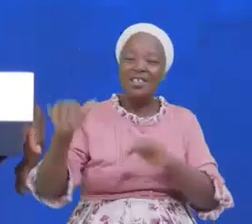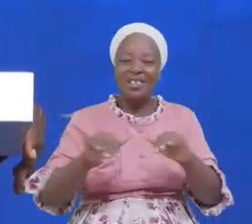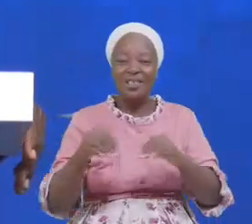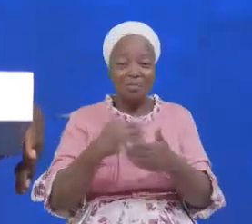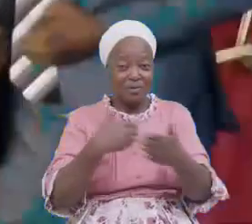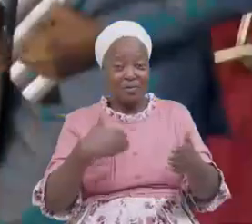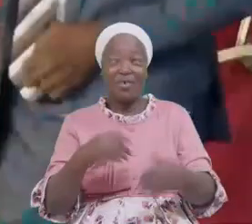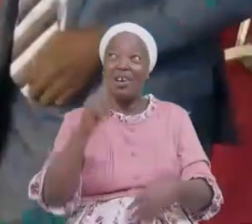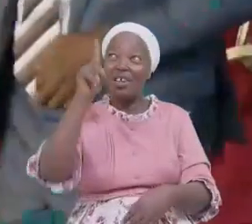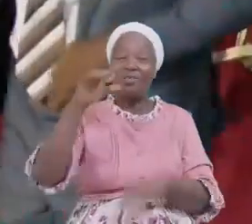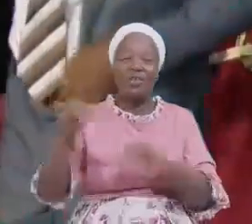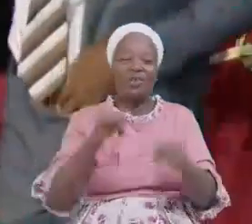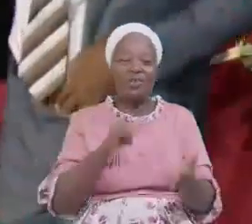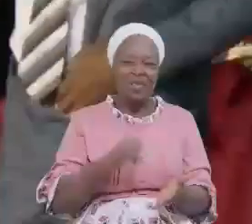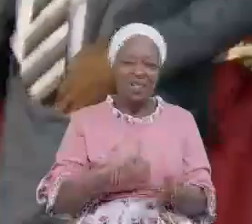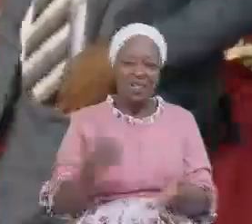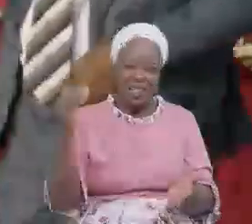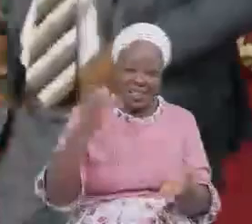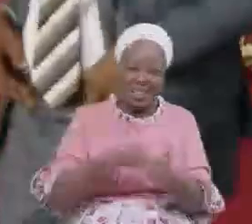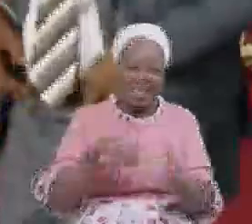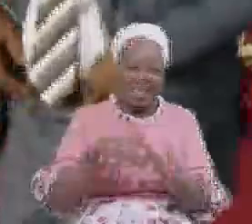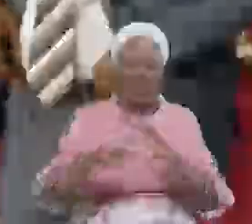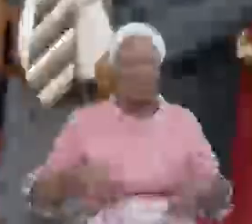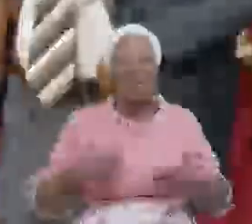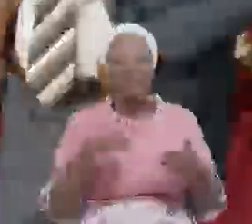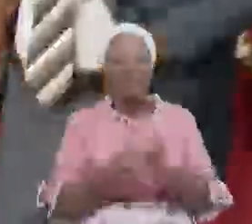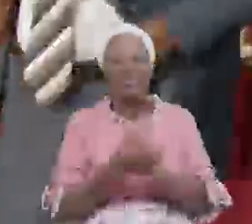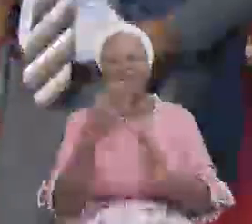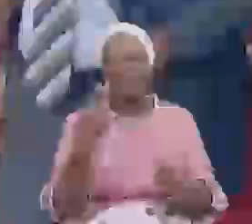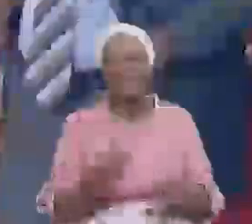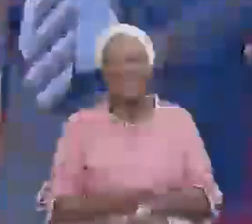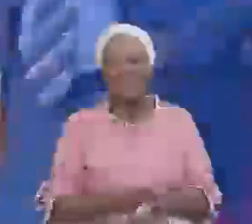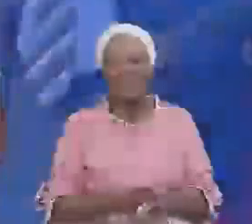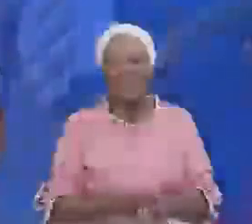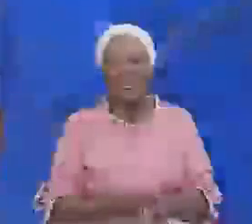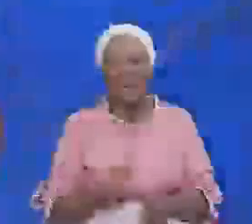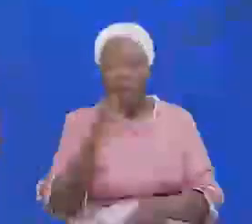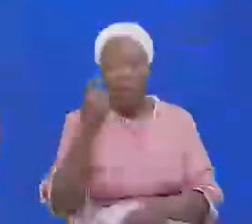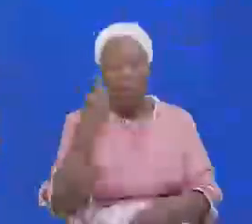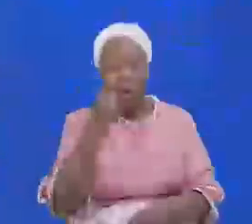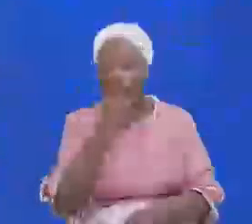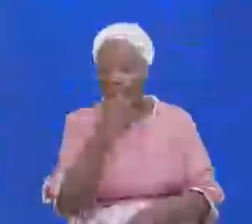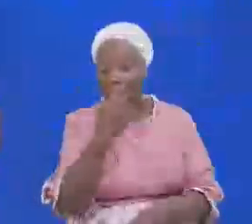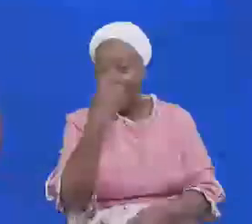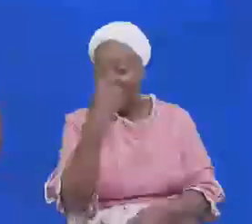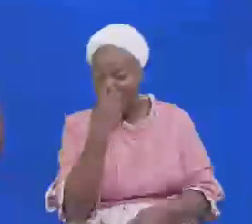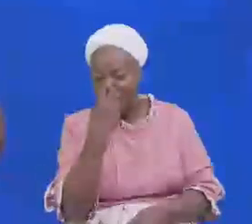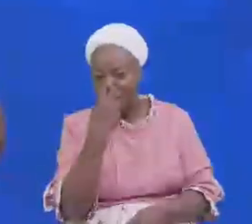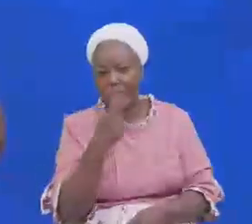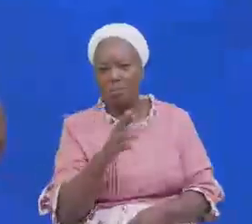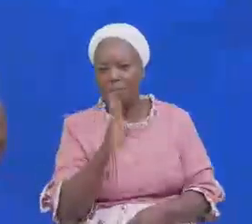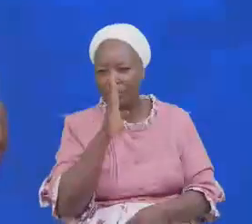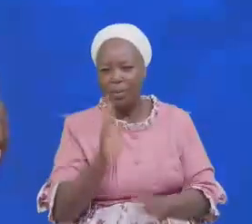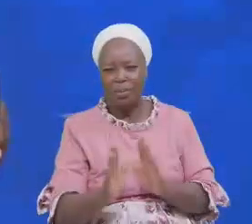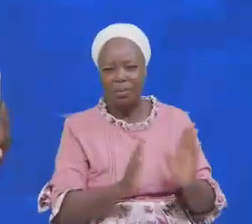in your life. If your eyes are blind, get ready, they will see.